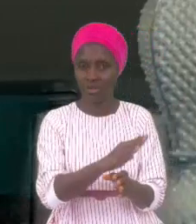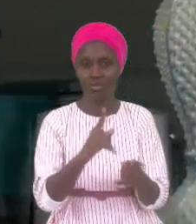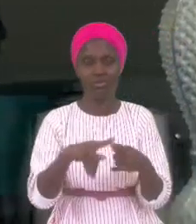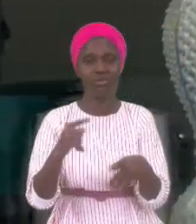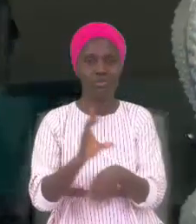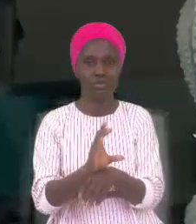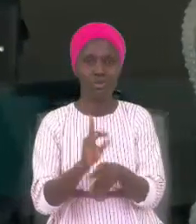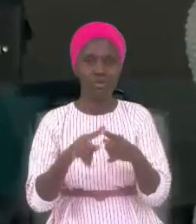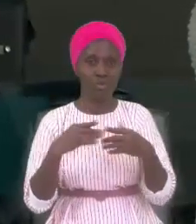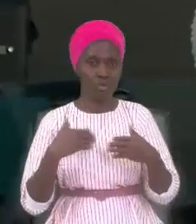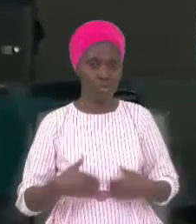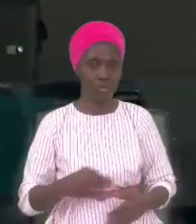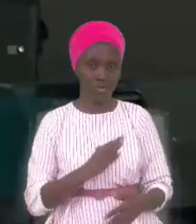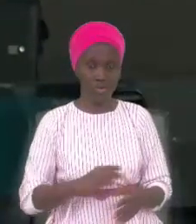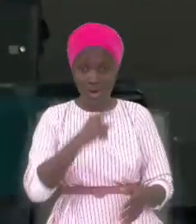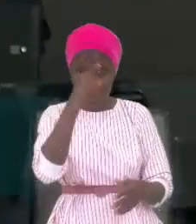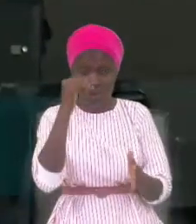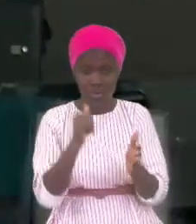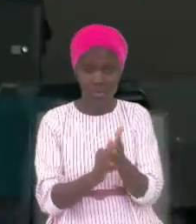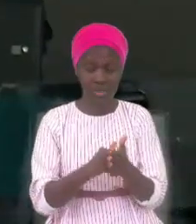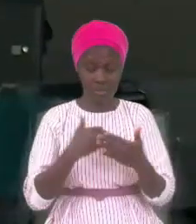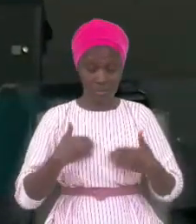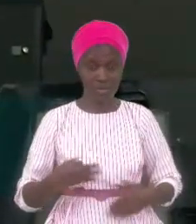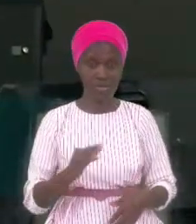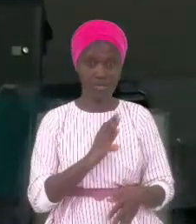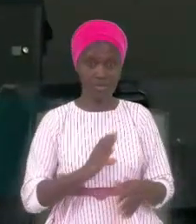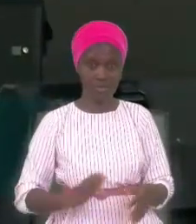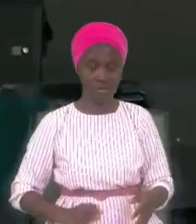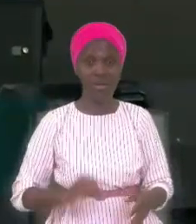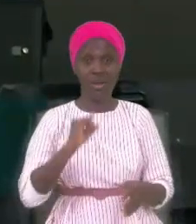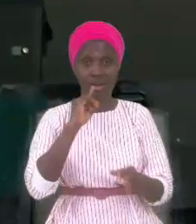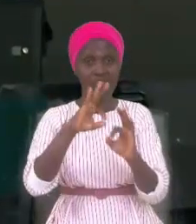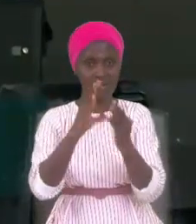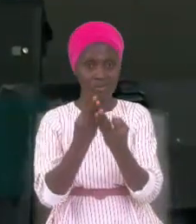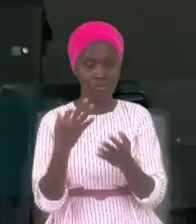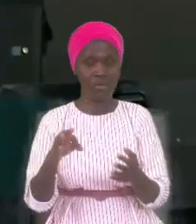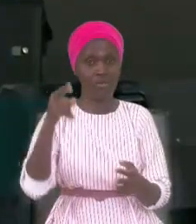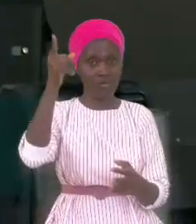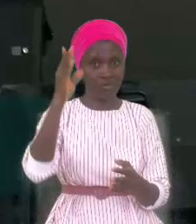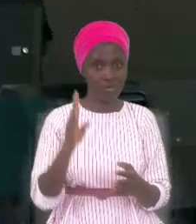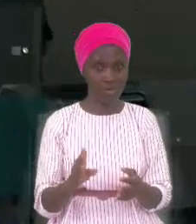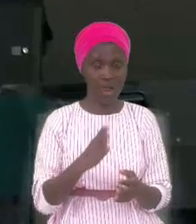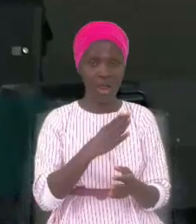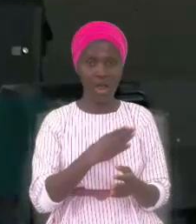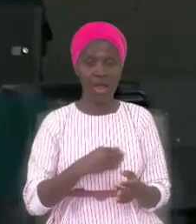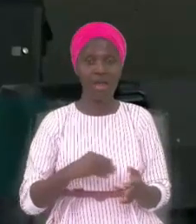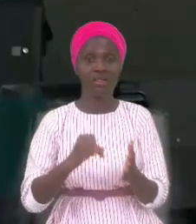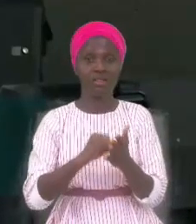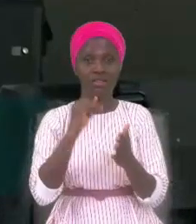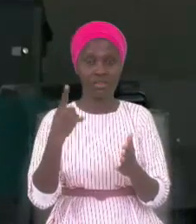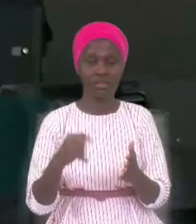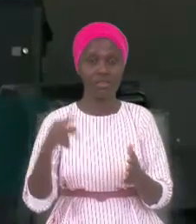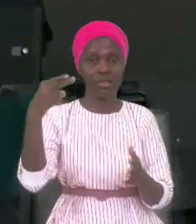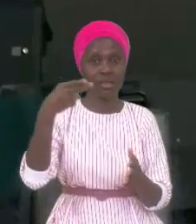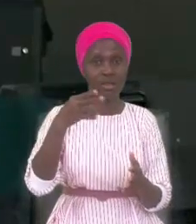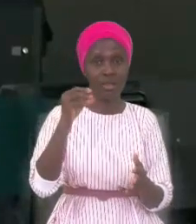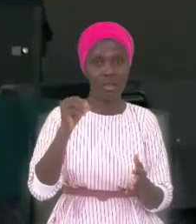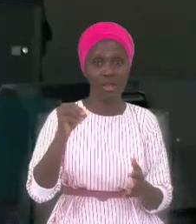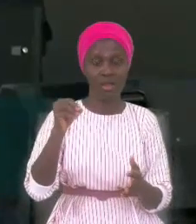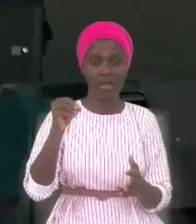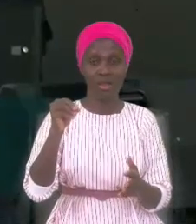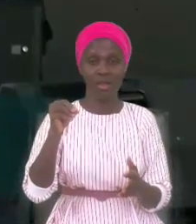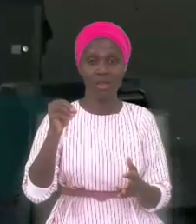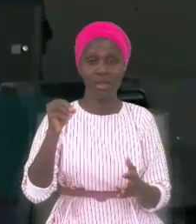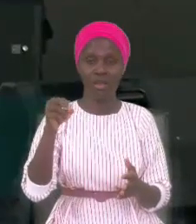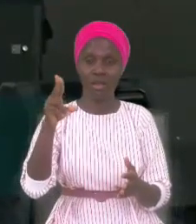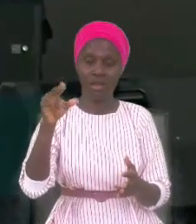of Christ, because that body of Christ is the family of God and is the household soul. Look at that. It says, especially